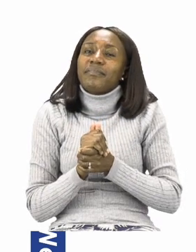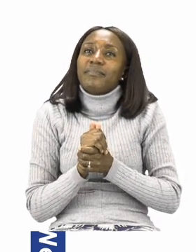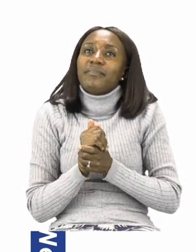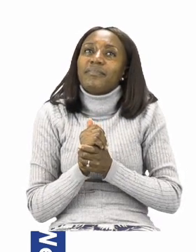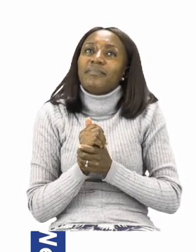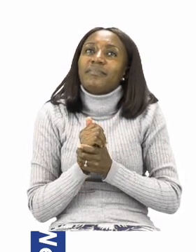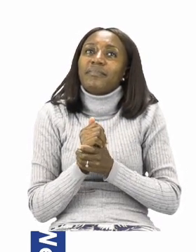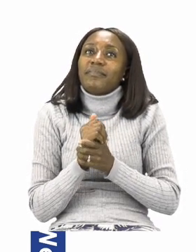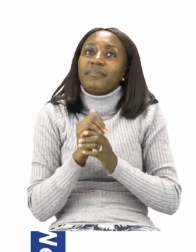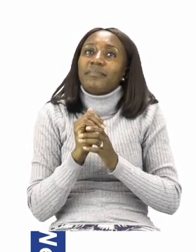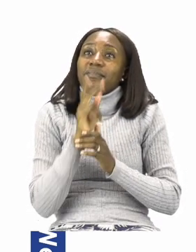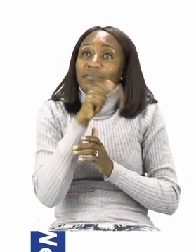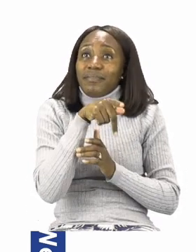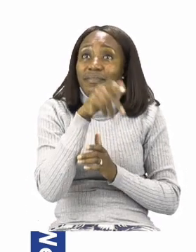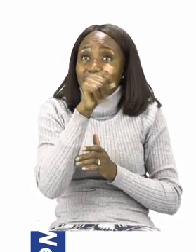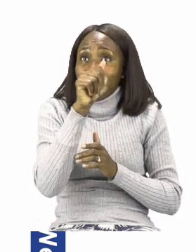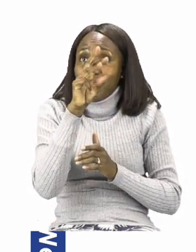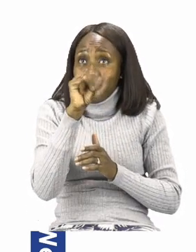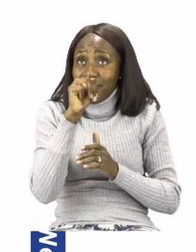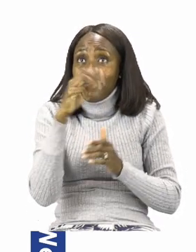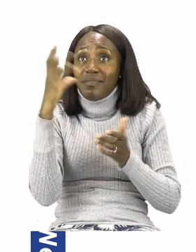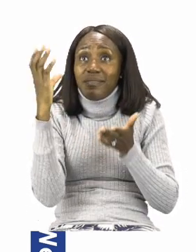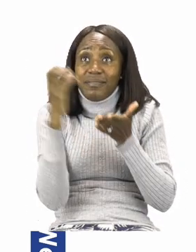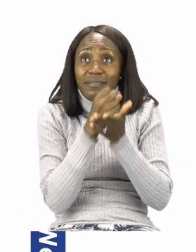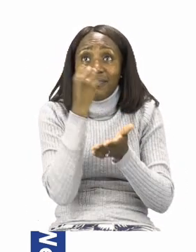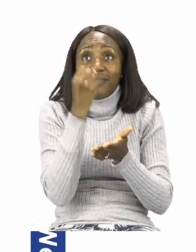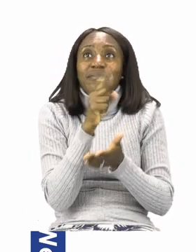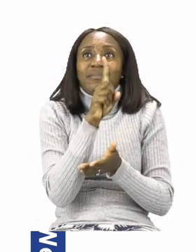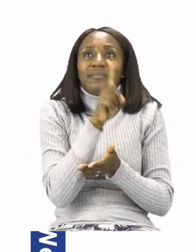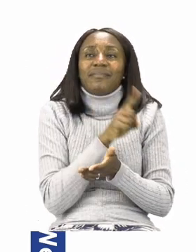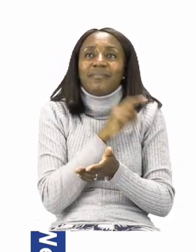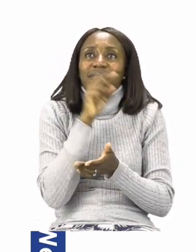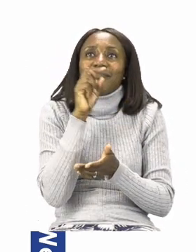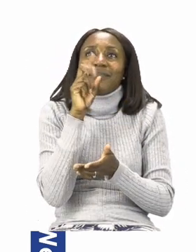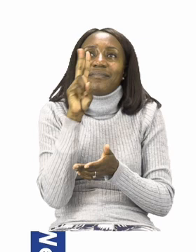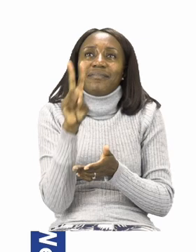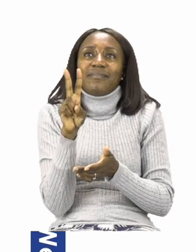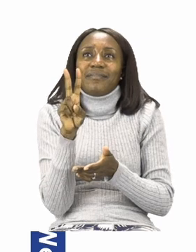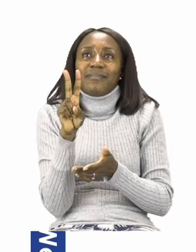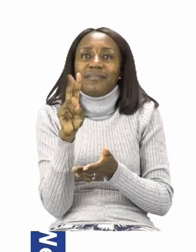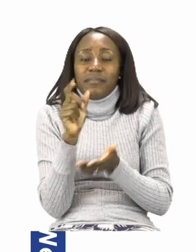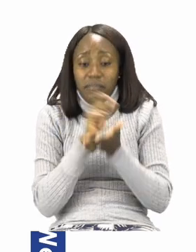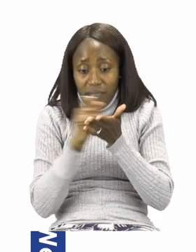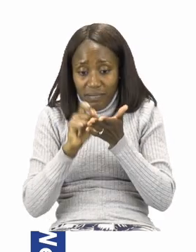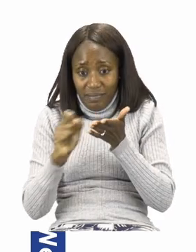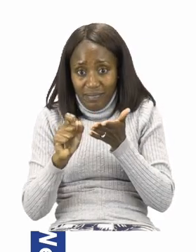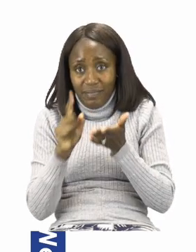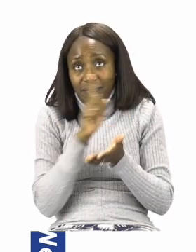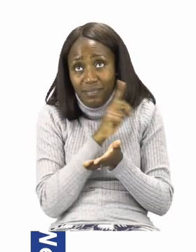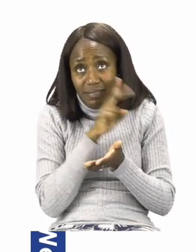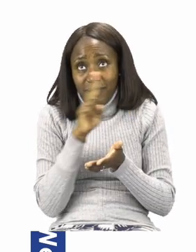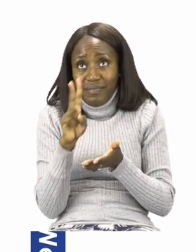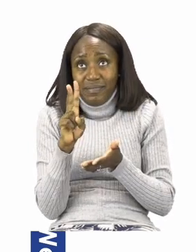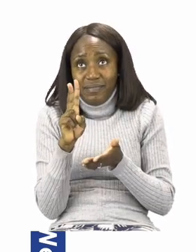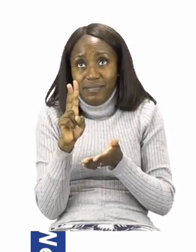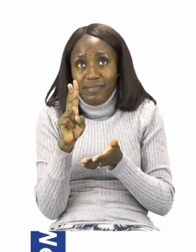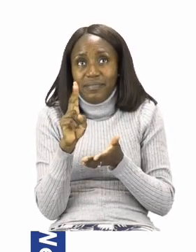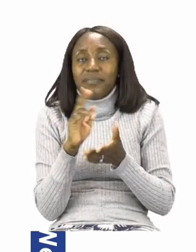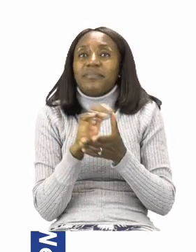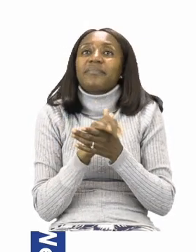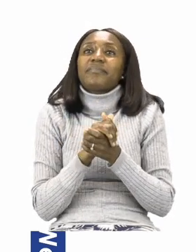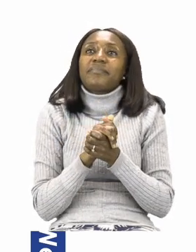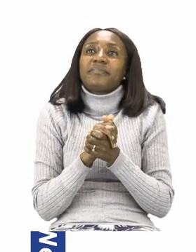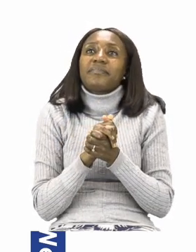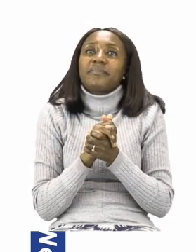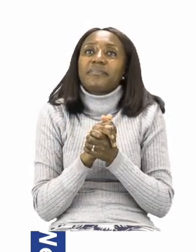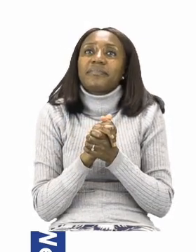So Pam won 12 medals. So now we go back and we write that on the board. We